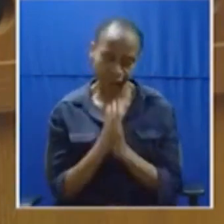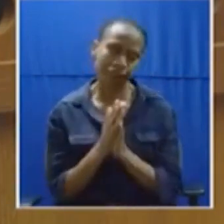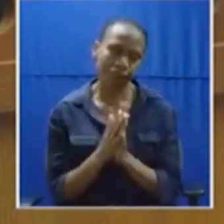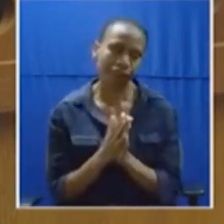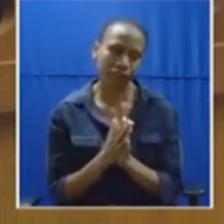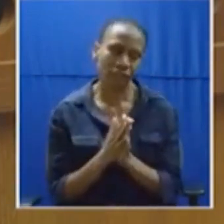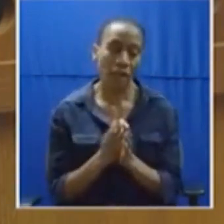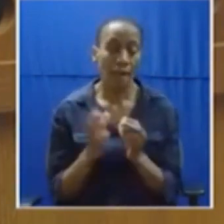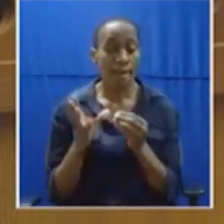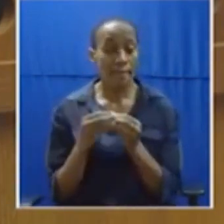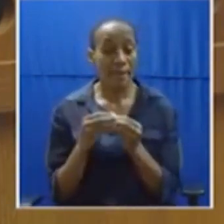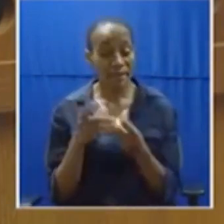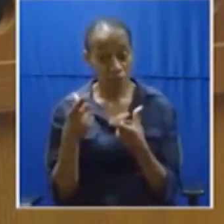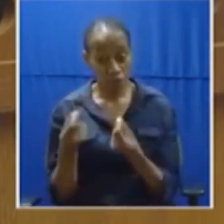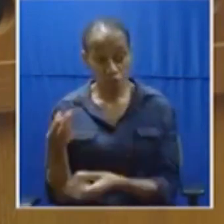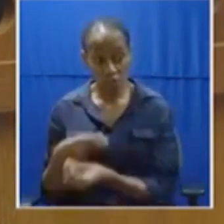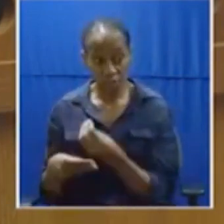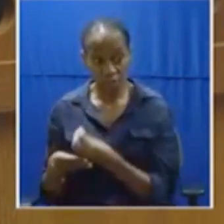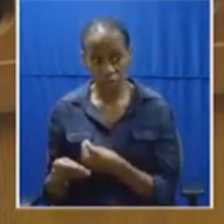them to jail.